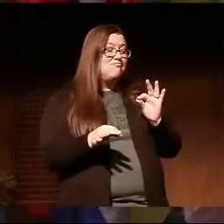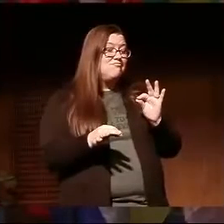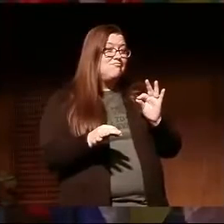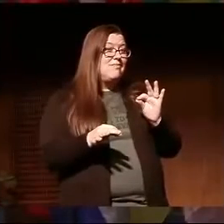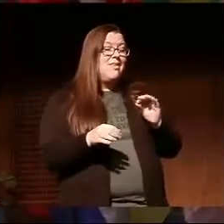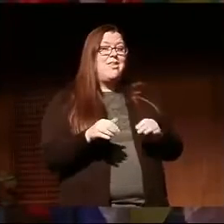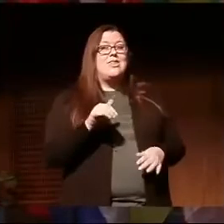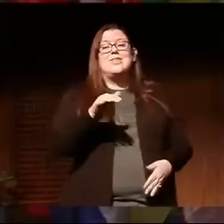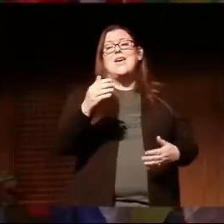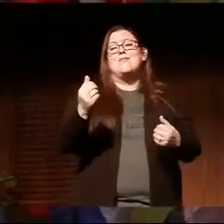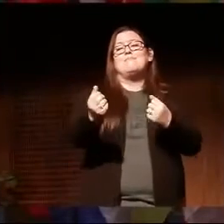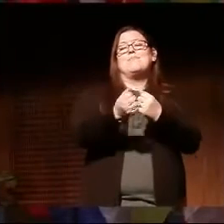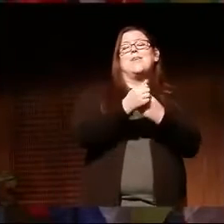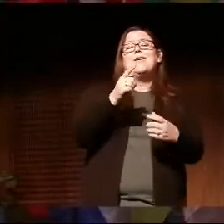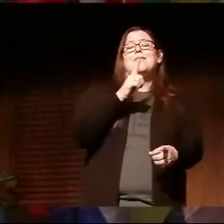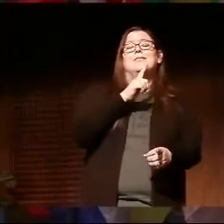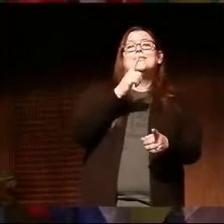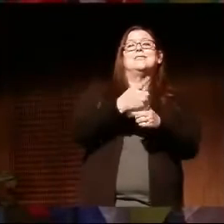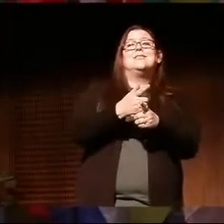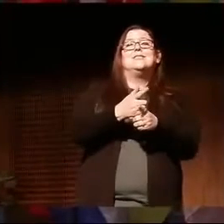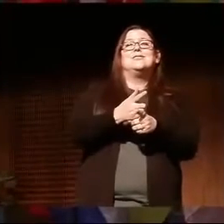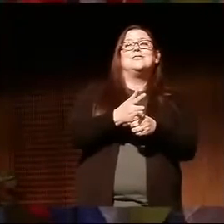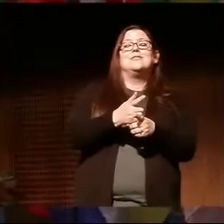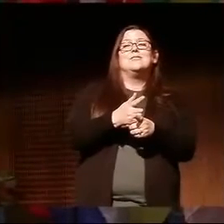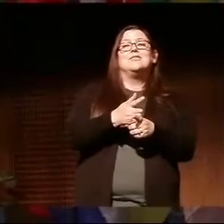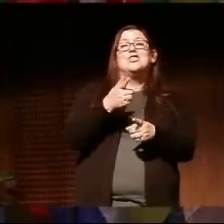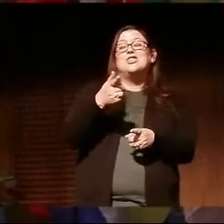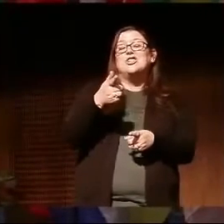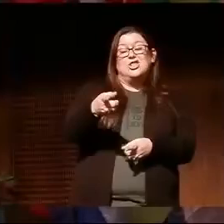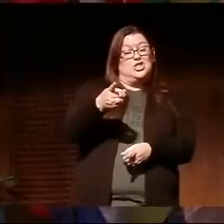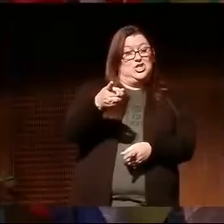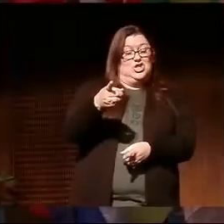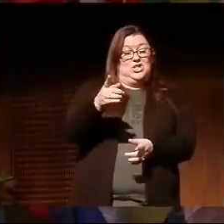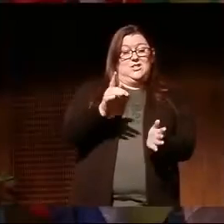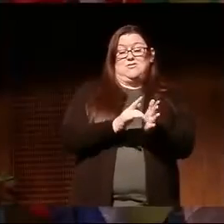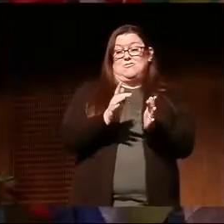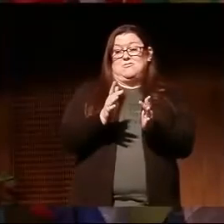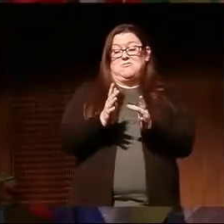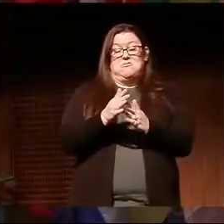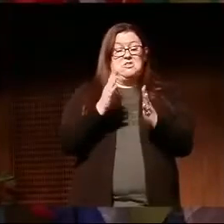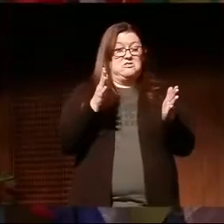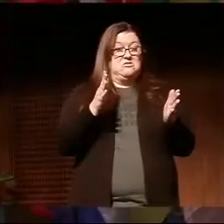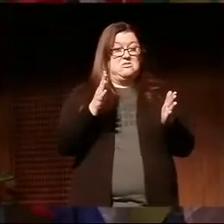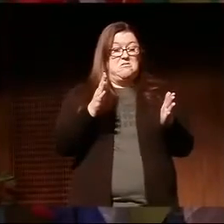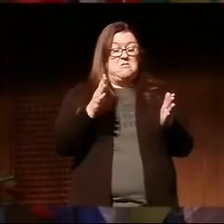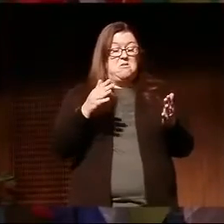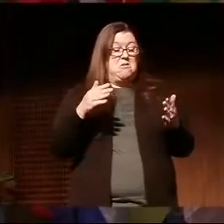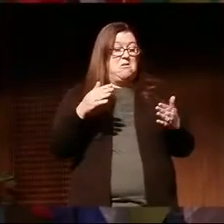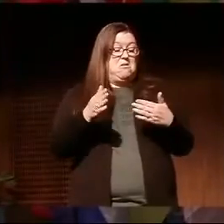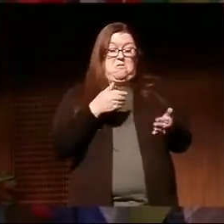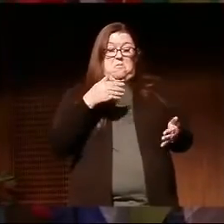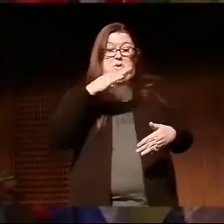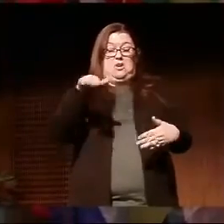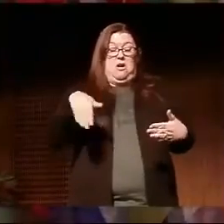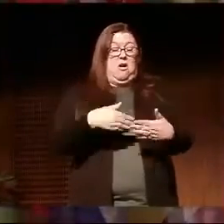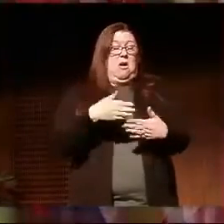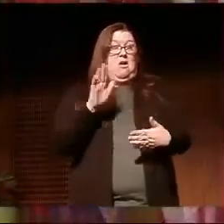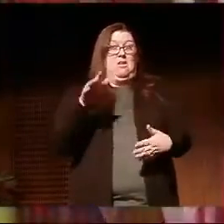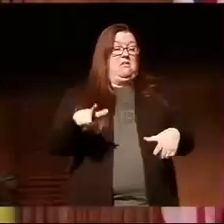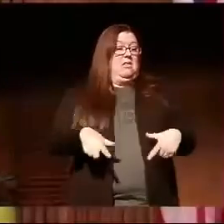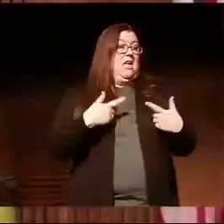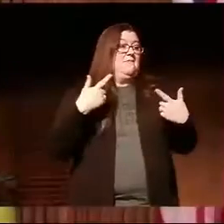that beloved sister in the congregation who's been a Christian nearly all her life. And she'll tell you, she's been a Christian nearly all her